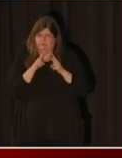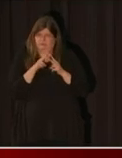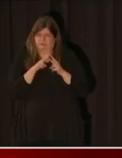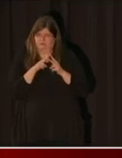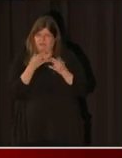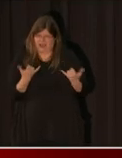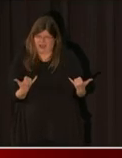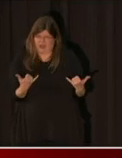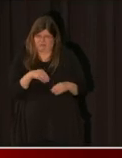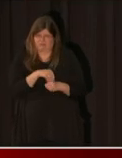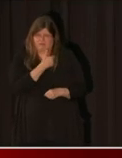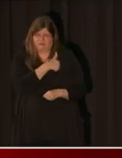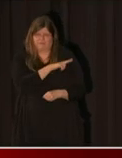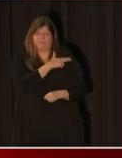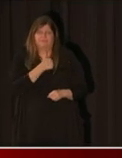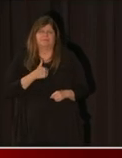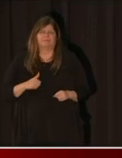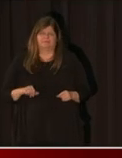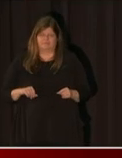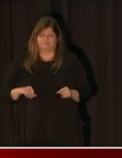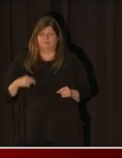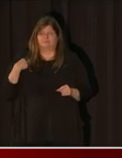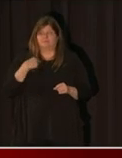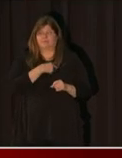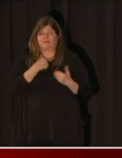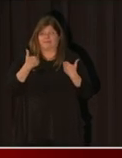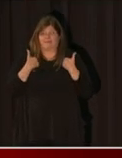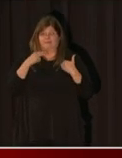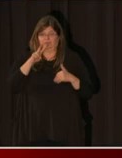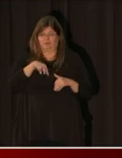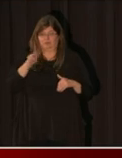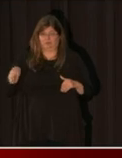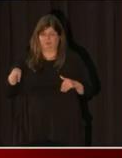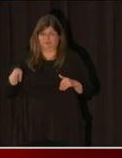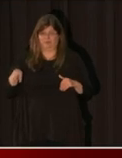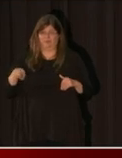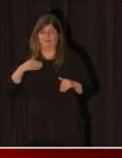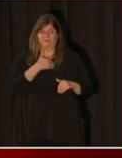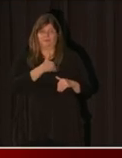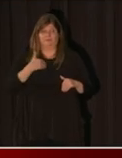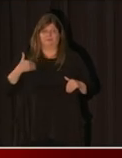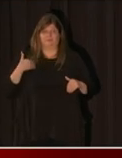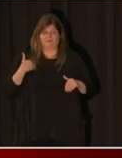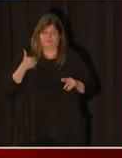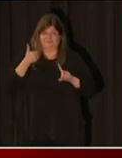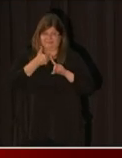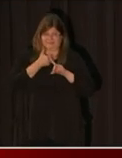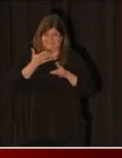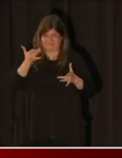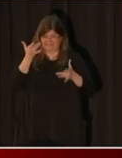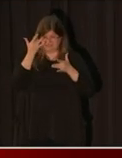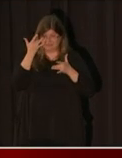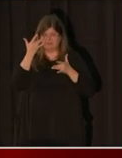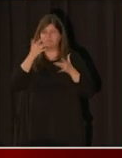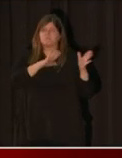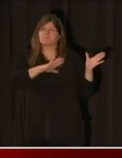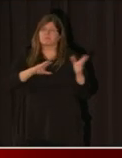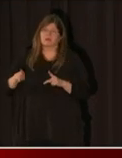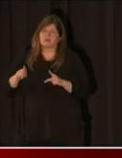hospitalized. We have 22 sworn members who have returned, so they've fully recovered after testing